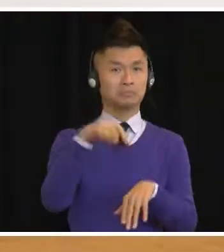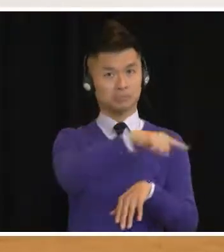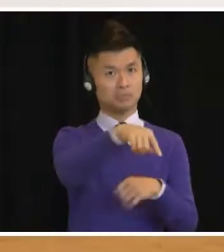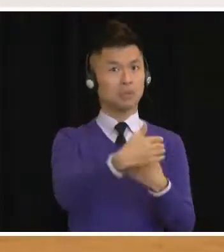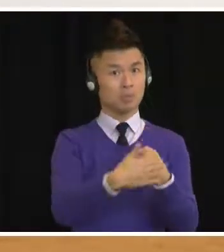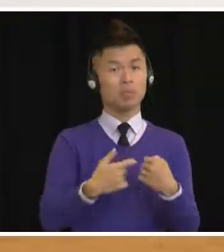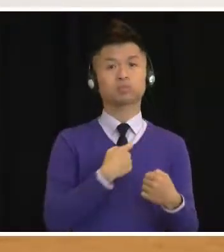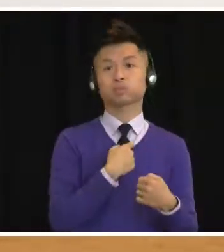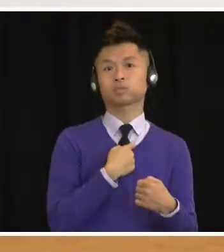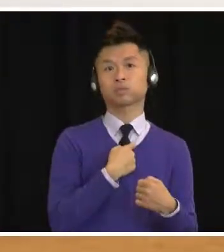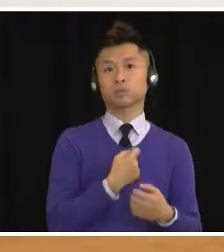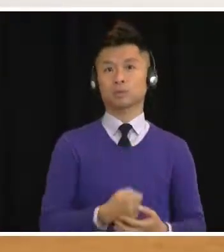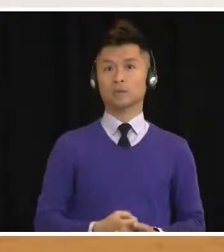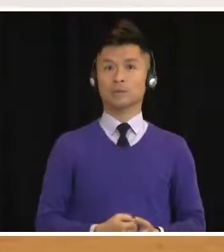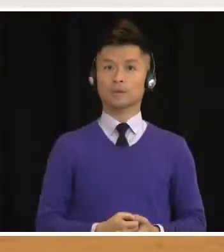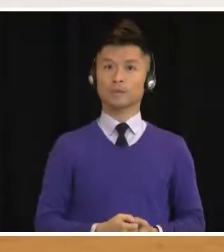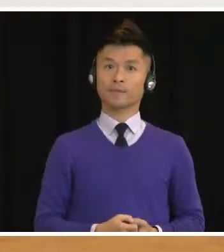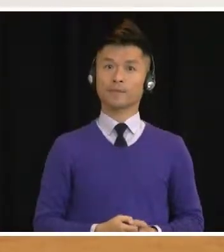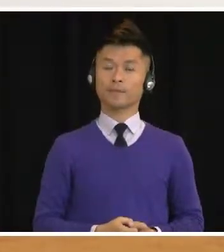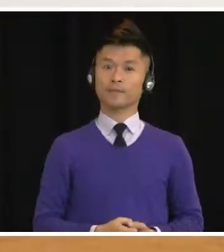to understand